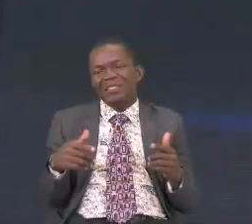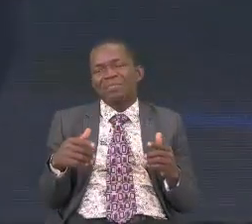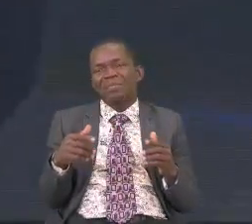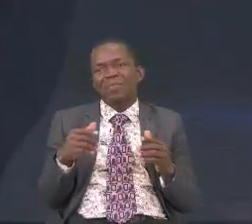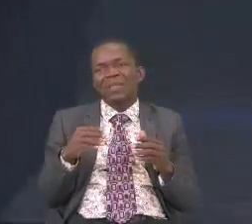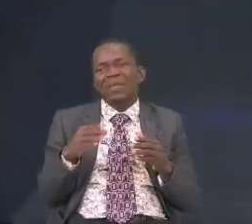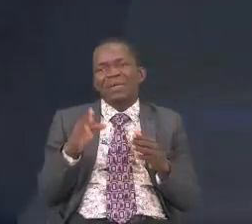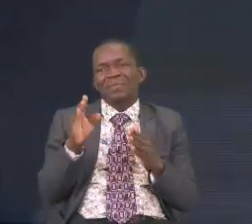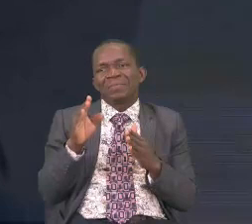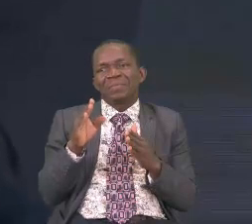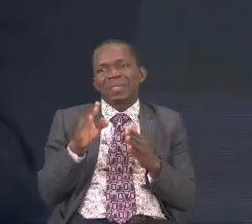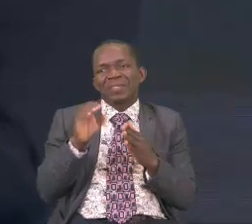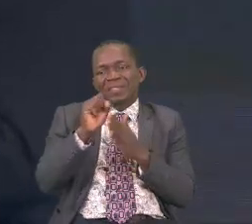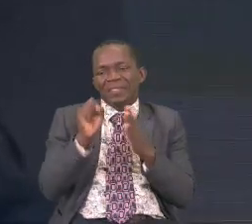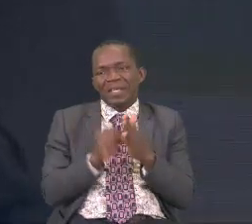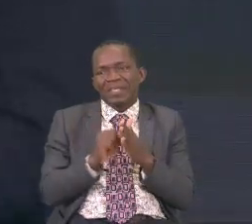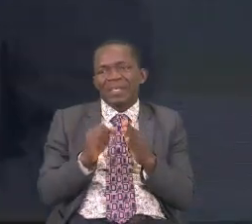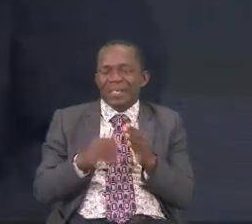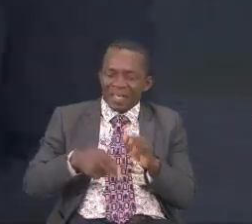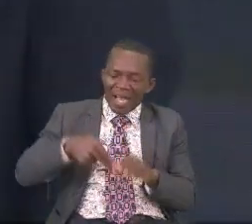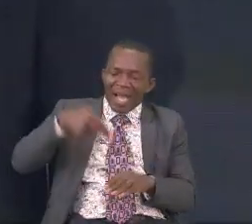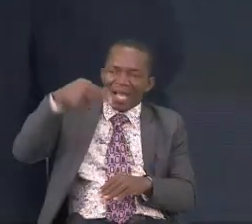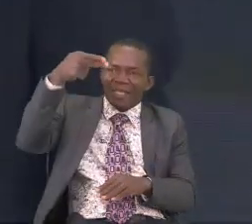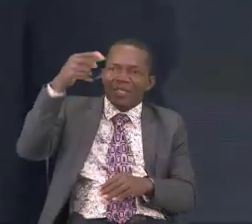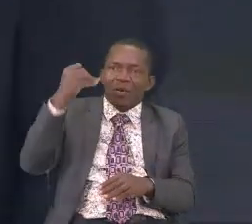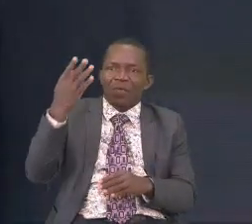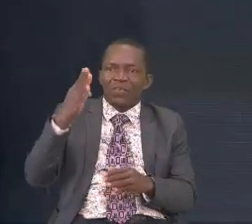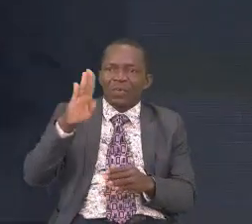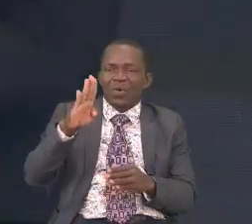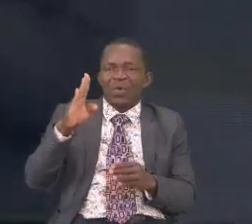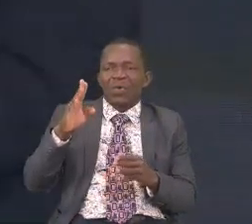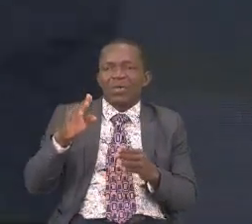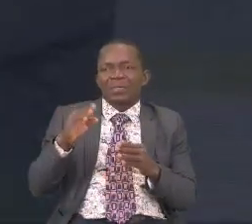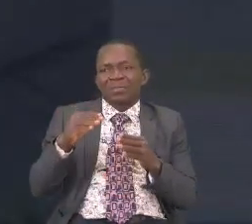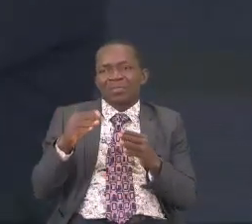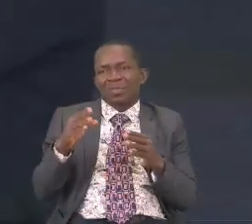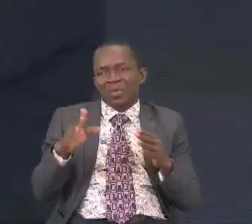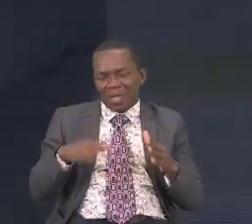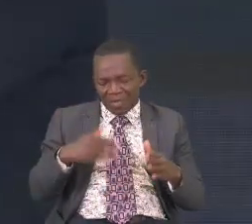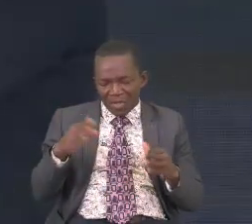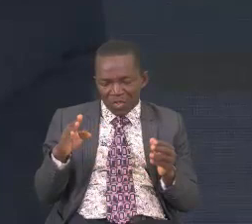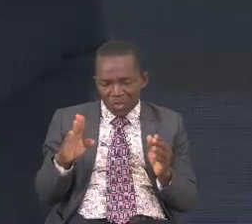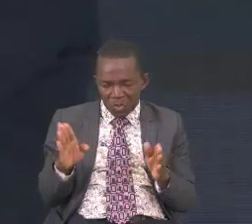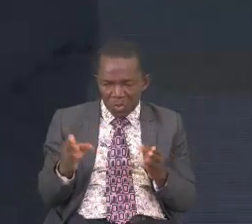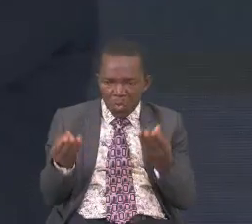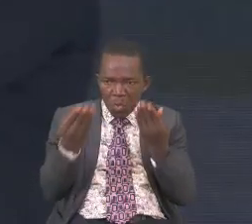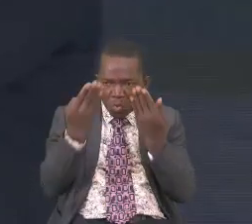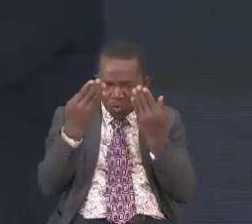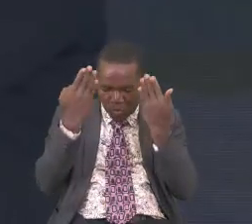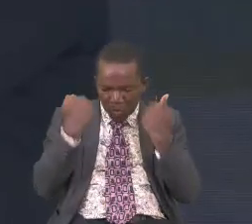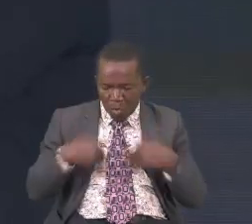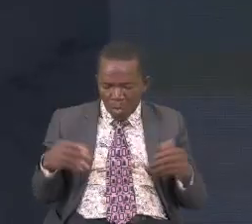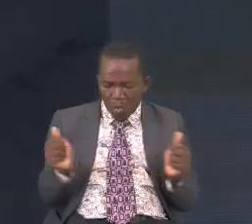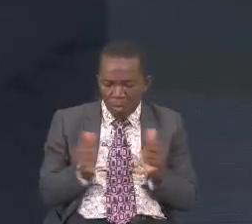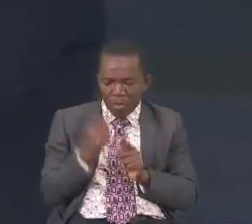greatest day the peak of your of your graph when you are just searched what the word of God and